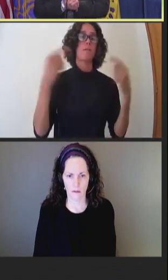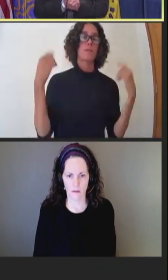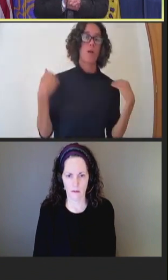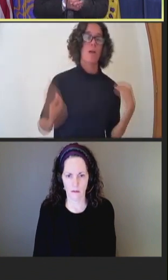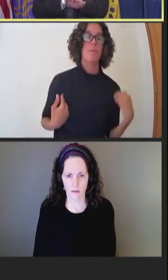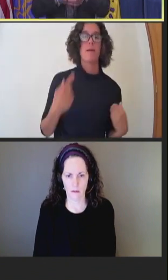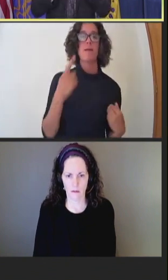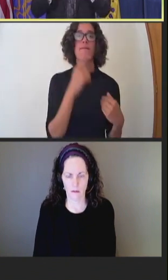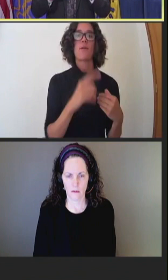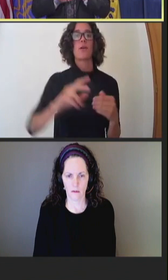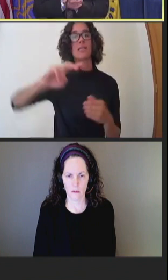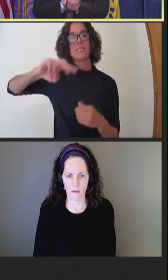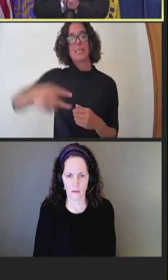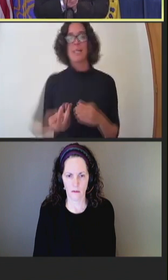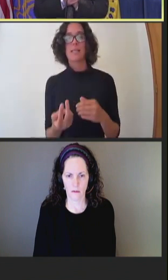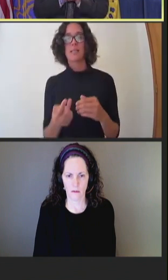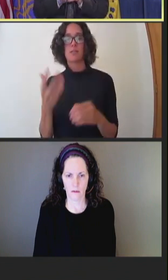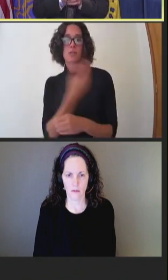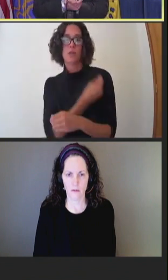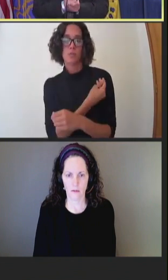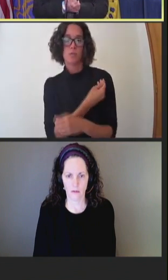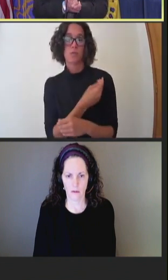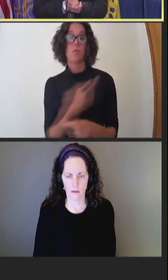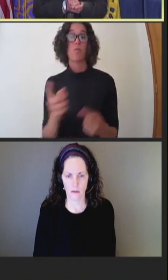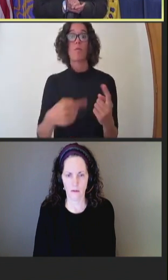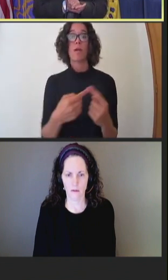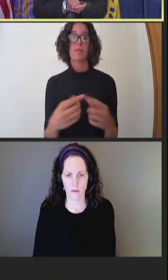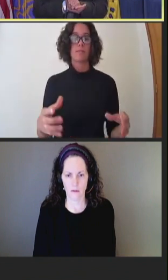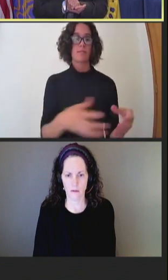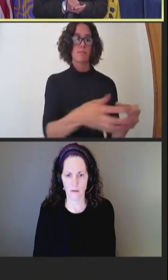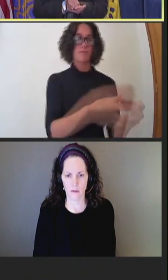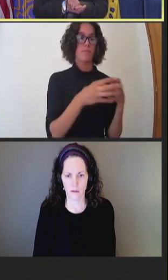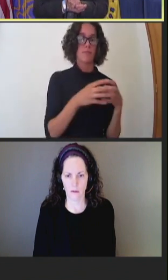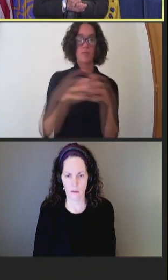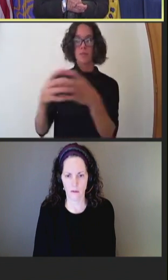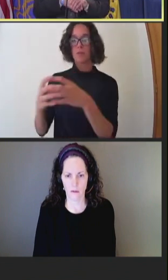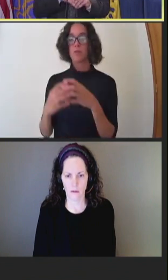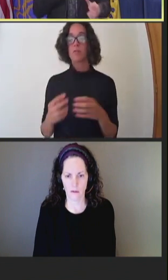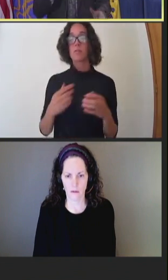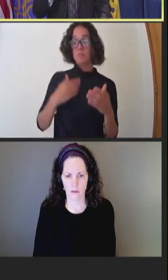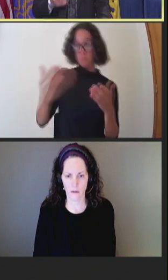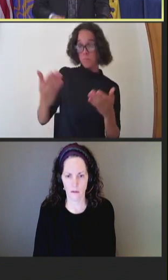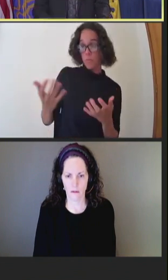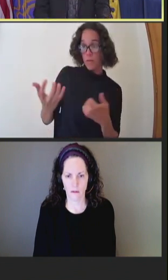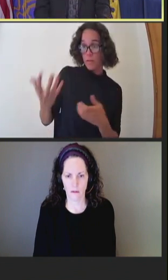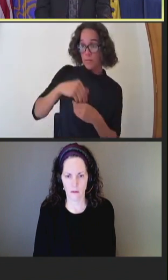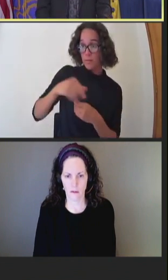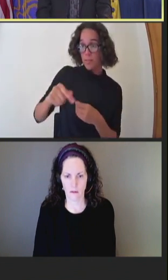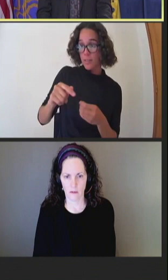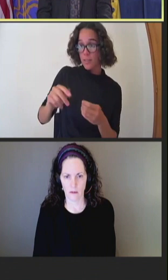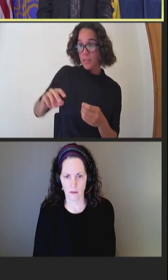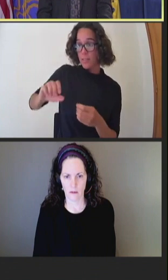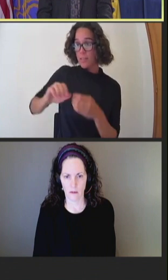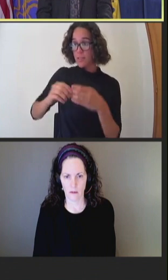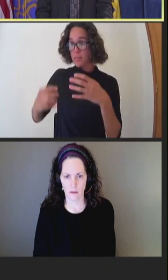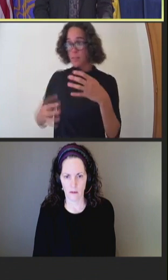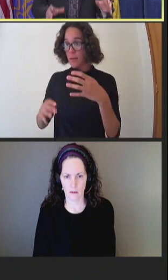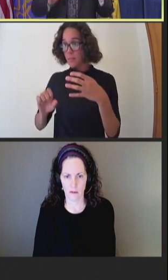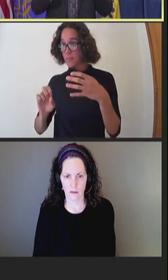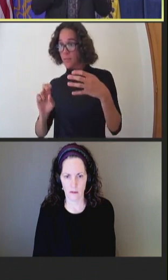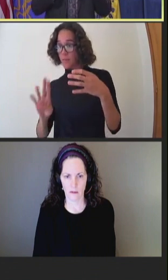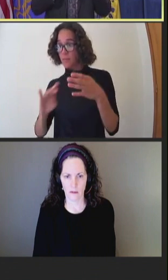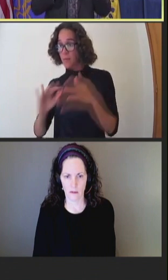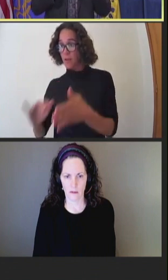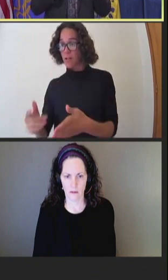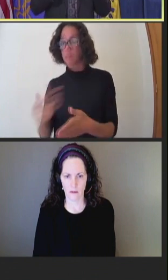dose 2, we invited them to participate in the sub-study. We followed them longitudinally. And then what we did was we